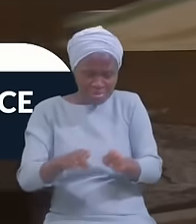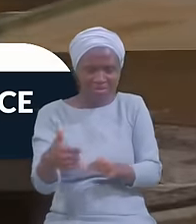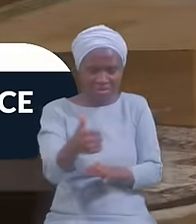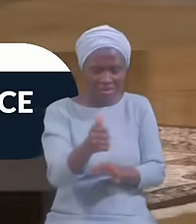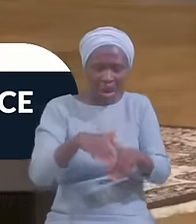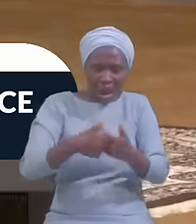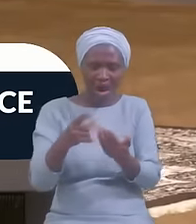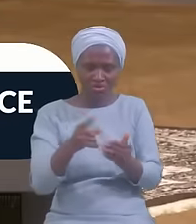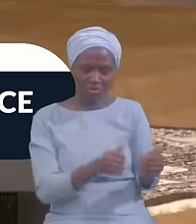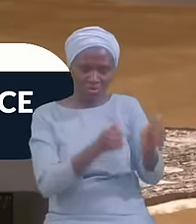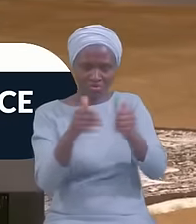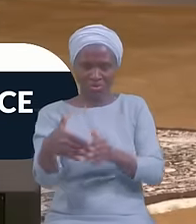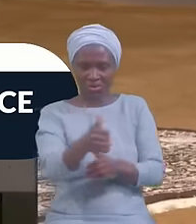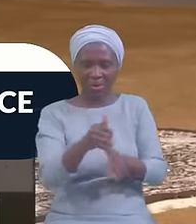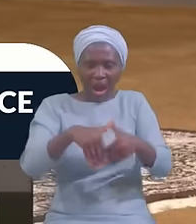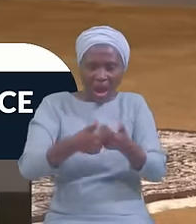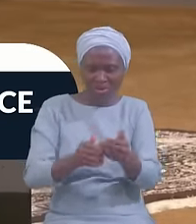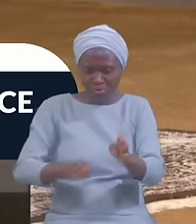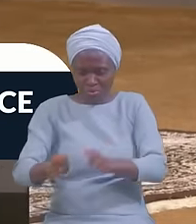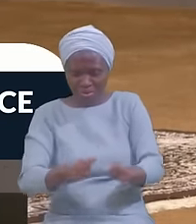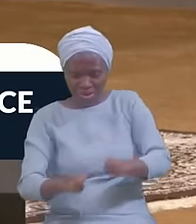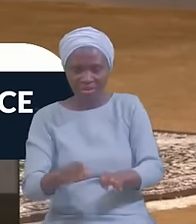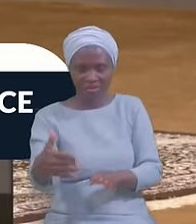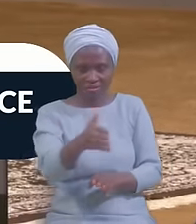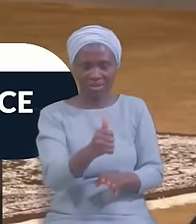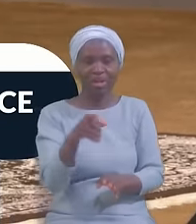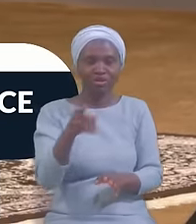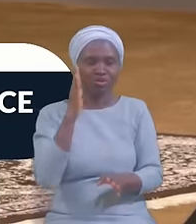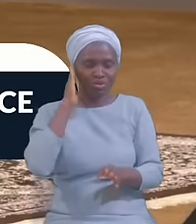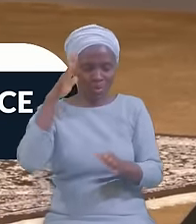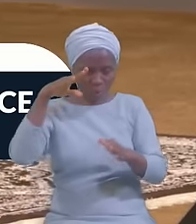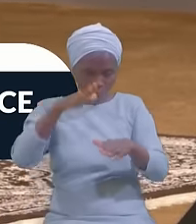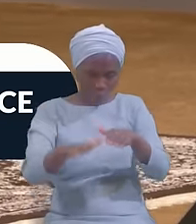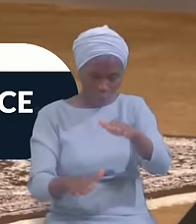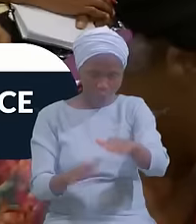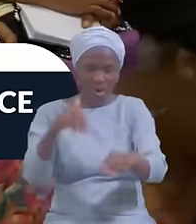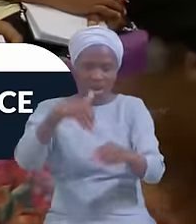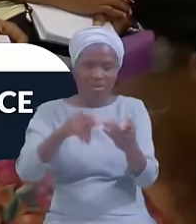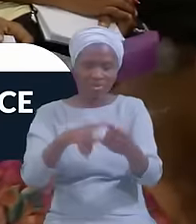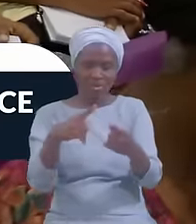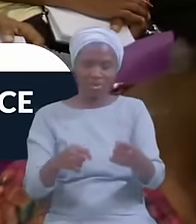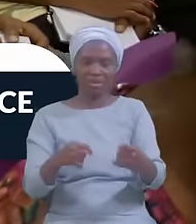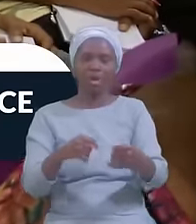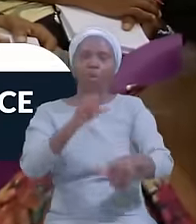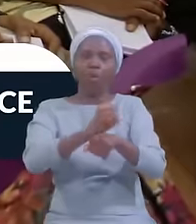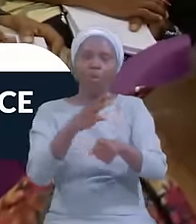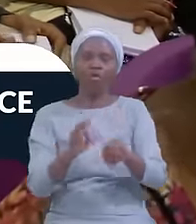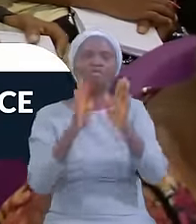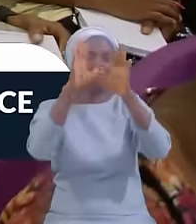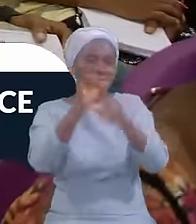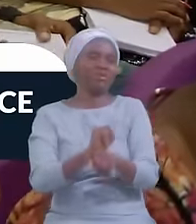position yourself, you literally walk into the performance of miracle.